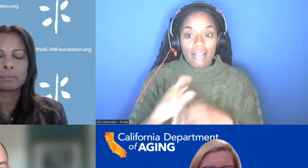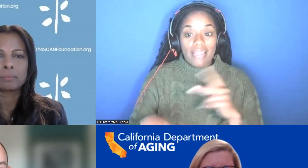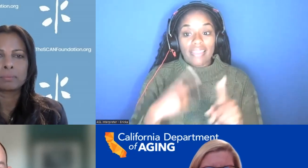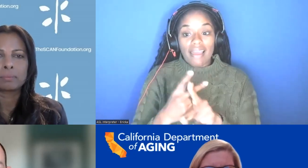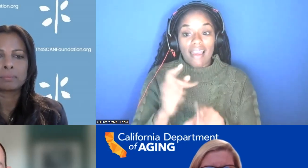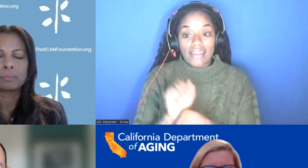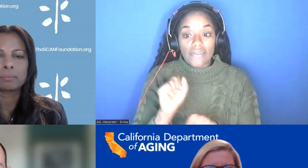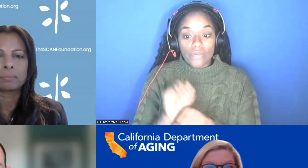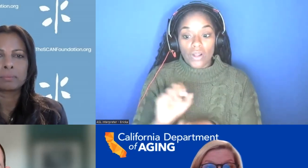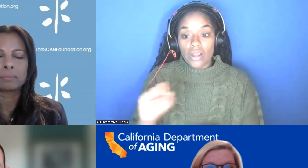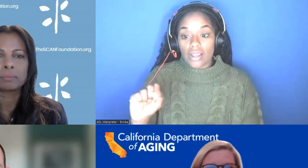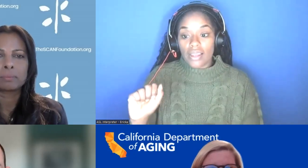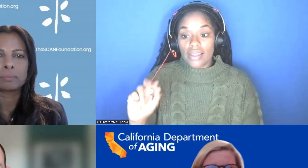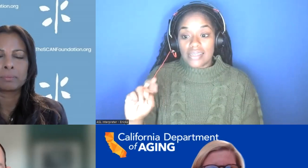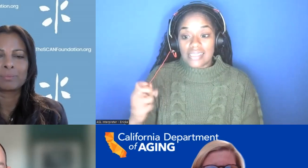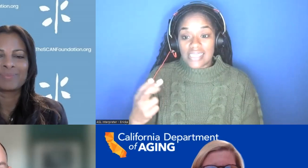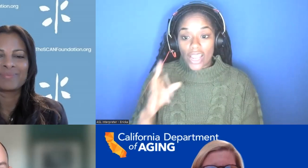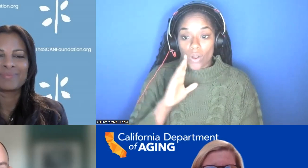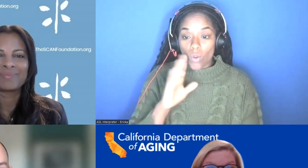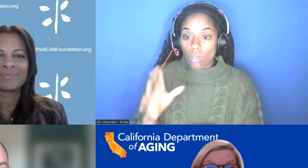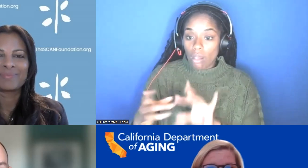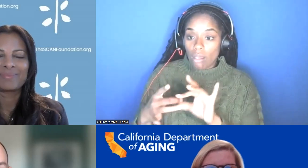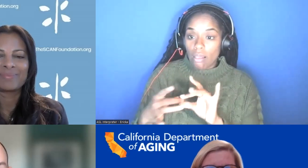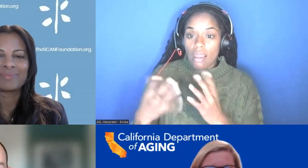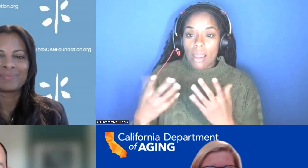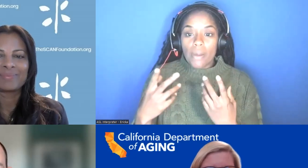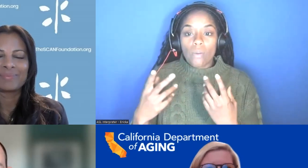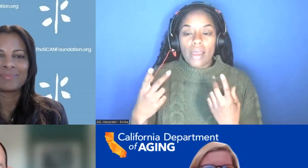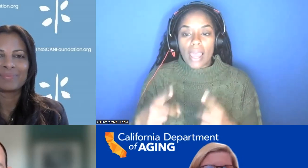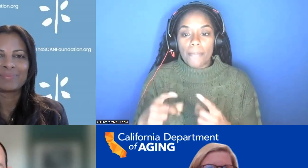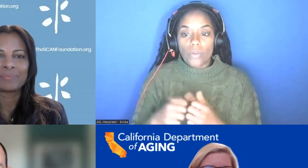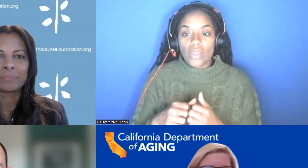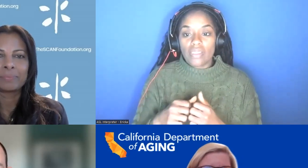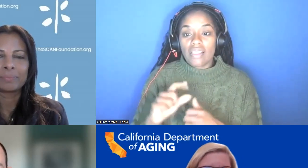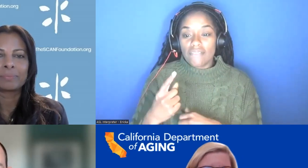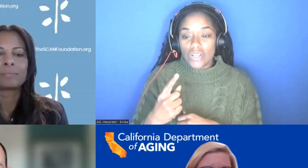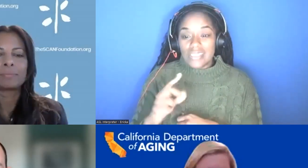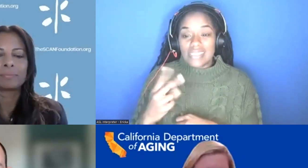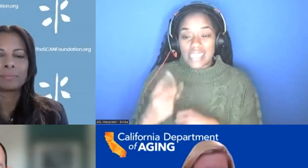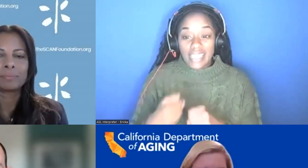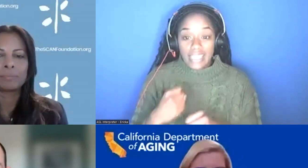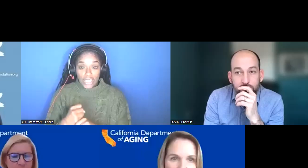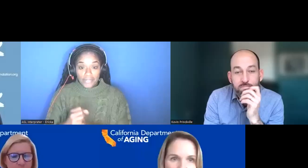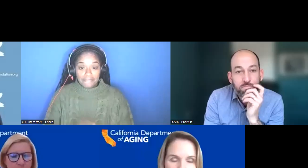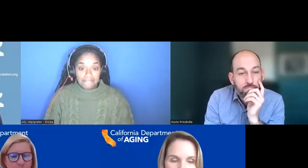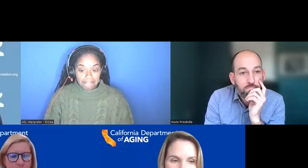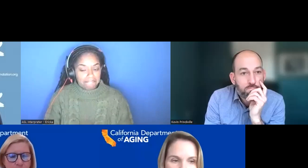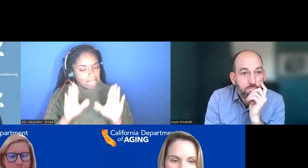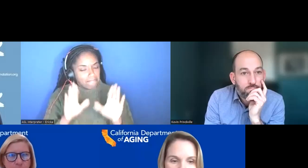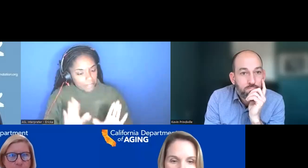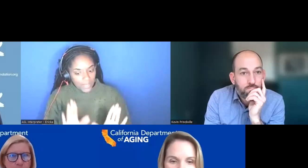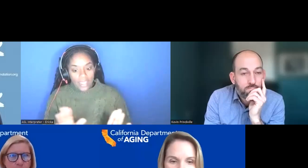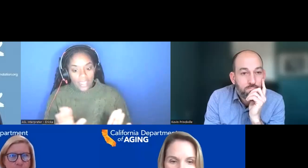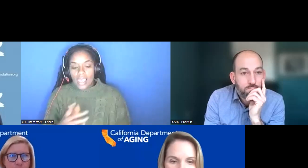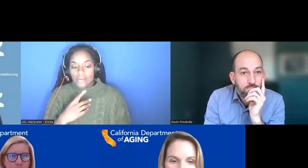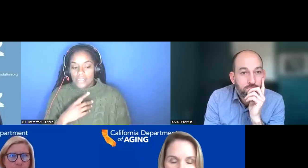Sarah's going to touch on, what happened to year 1 and year 2. Yes, great. And I would say, Sarita, it was such an